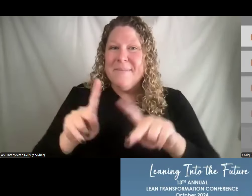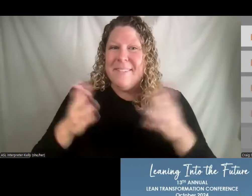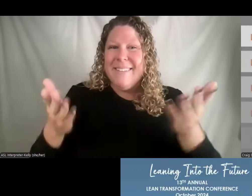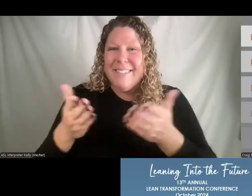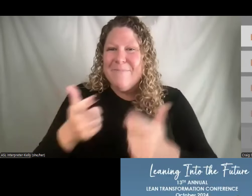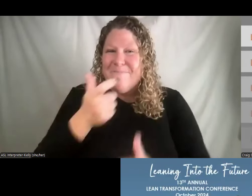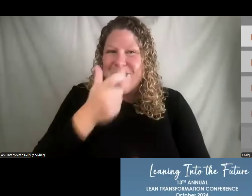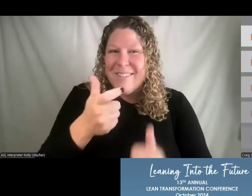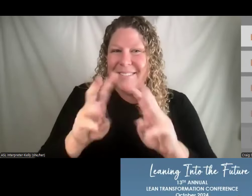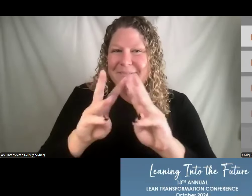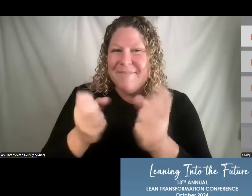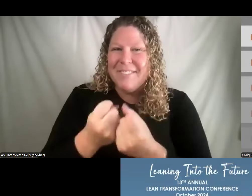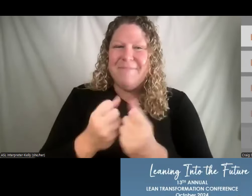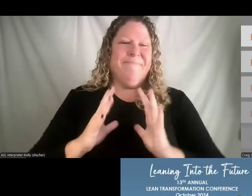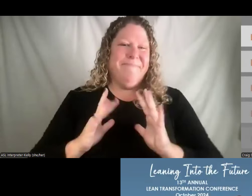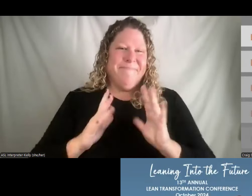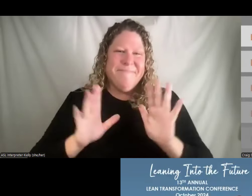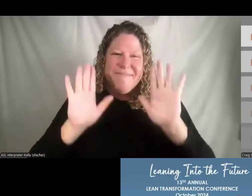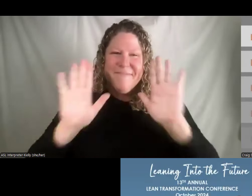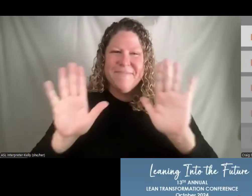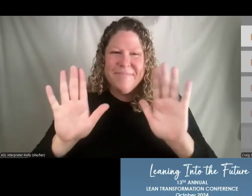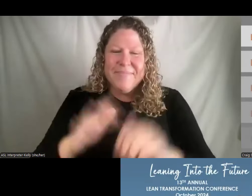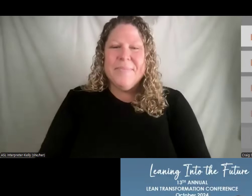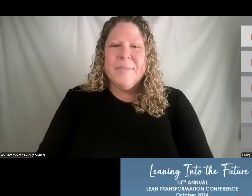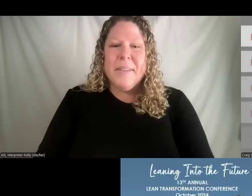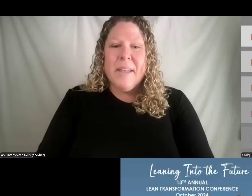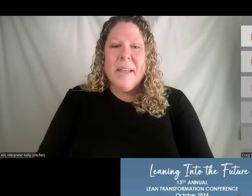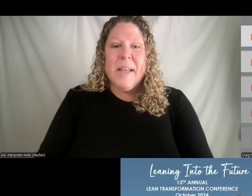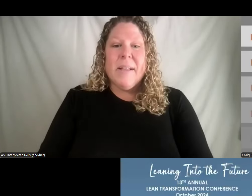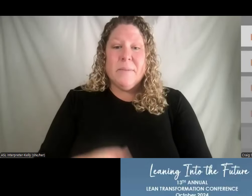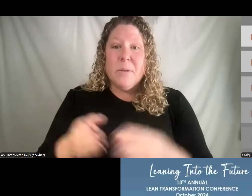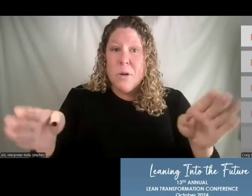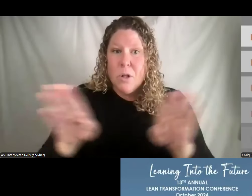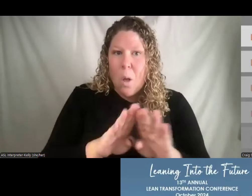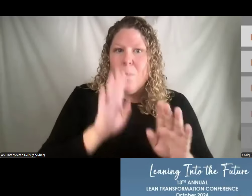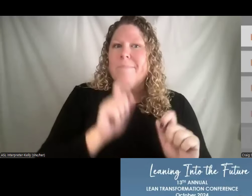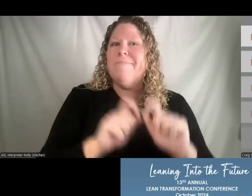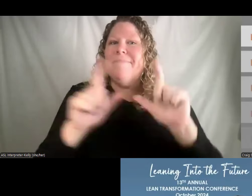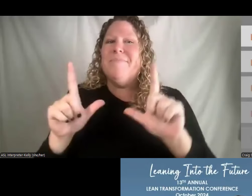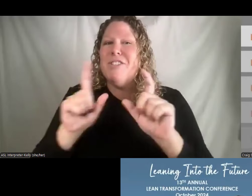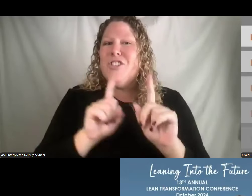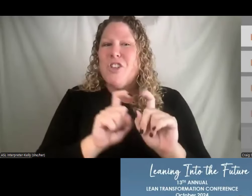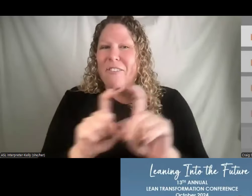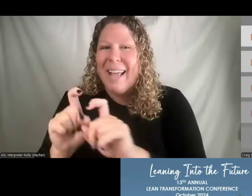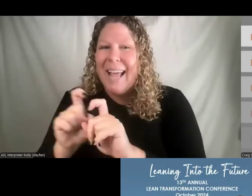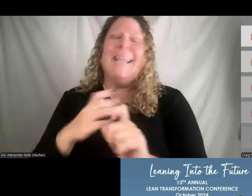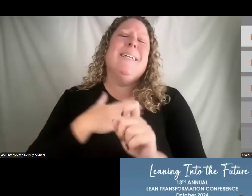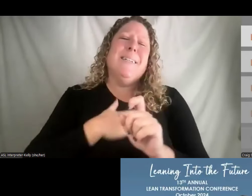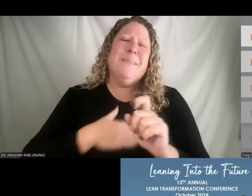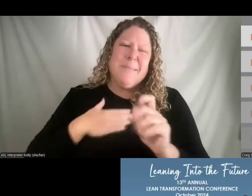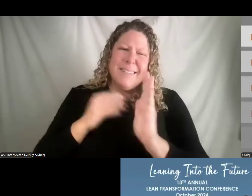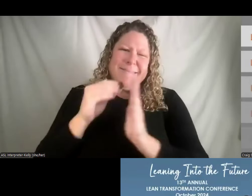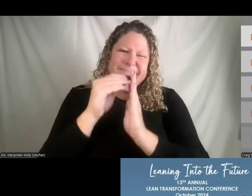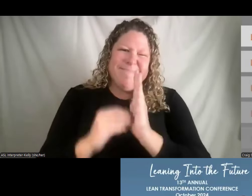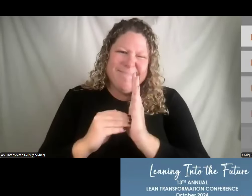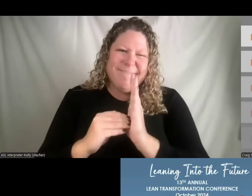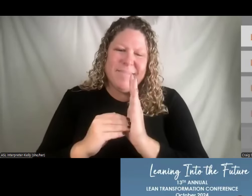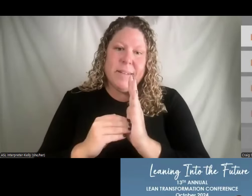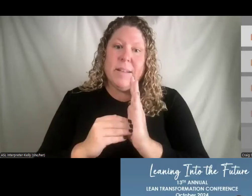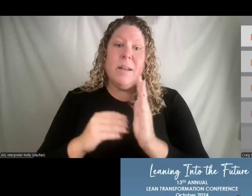session, and that's wonderful. When we close out here, you'll get a quick survey pop up. Again, please take that survey. We've made